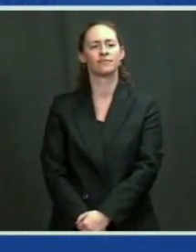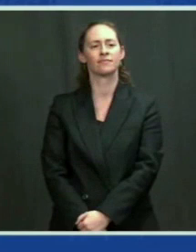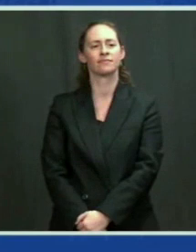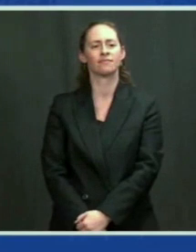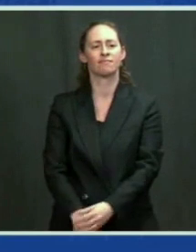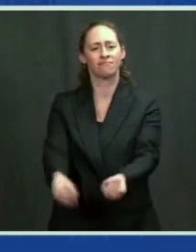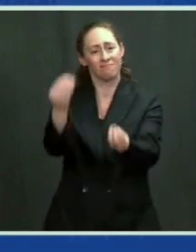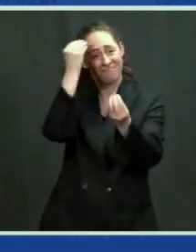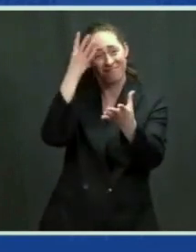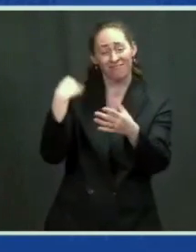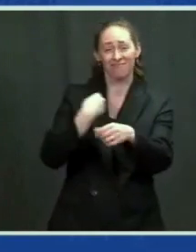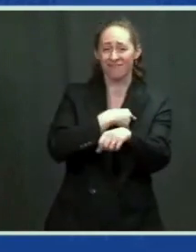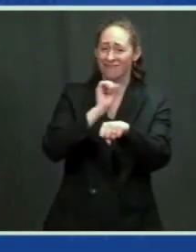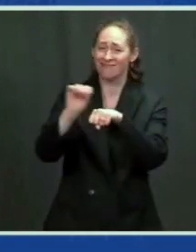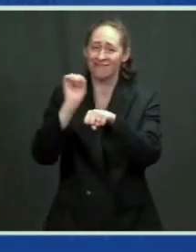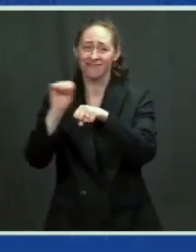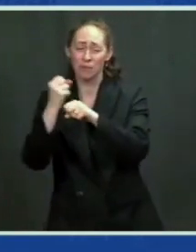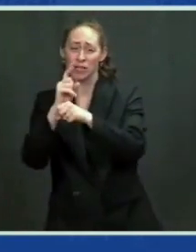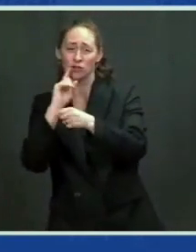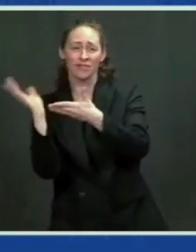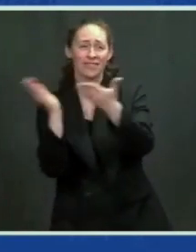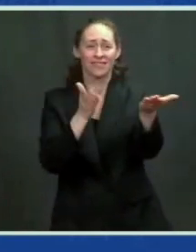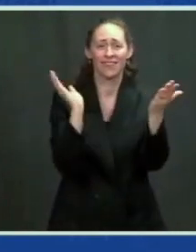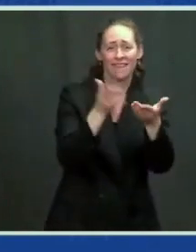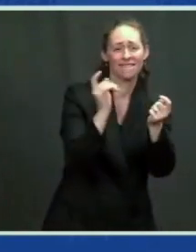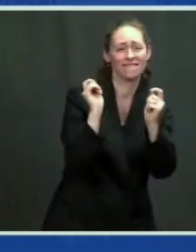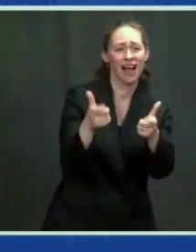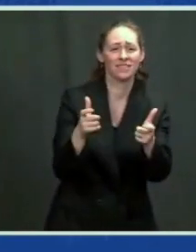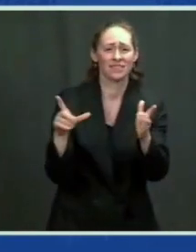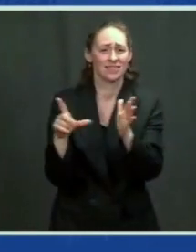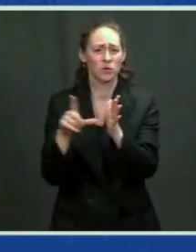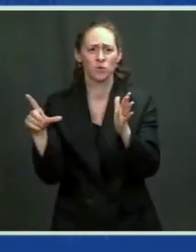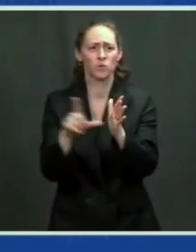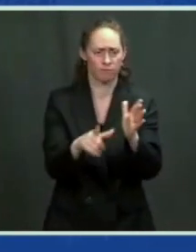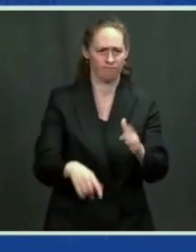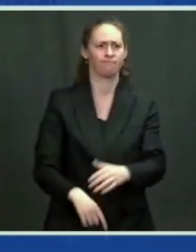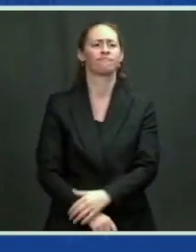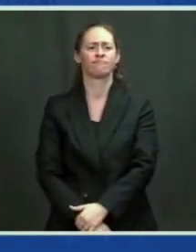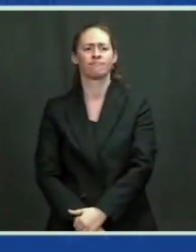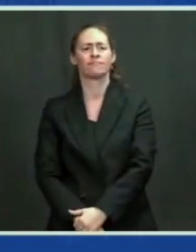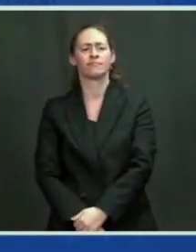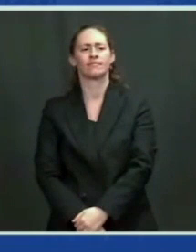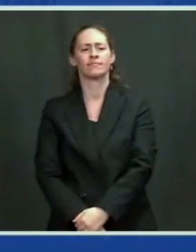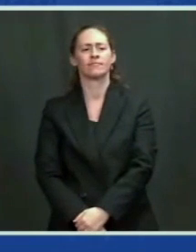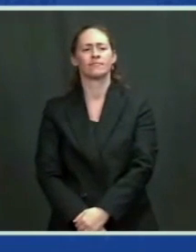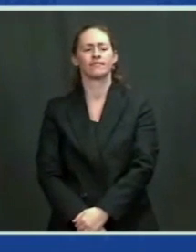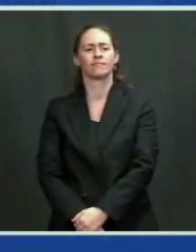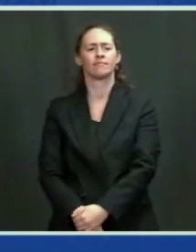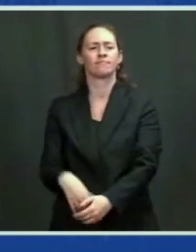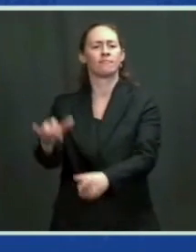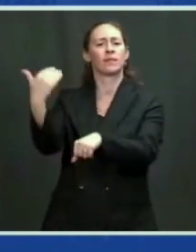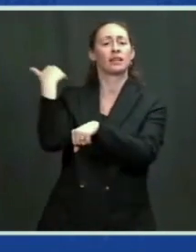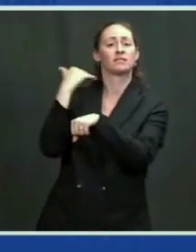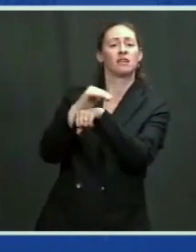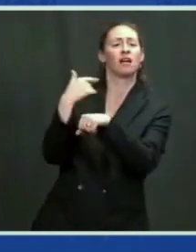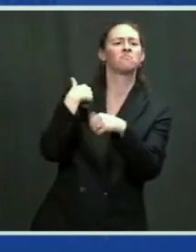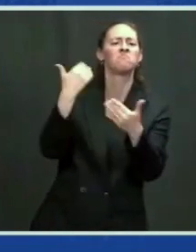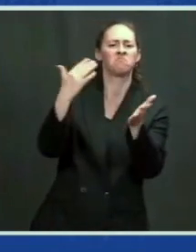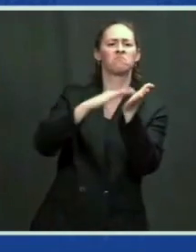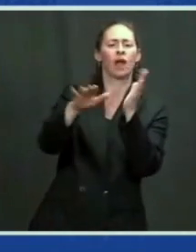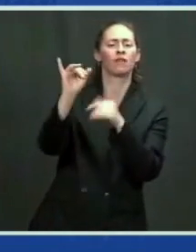deliveries, last night, I granted a waiver of the Jones Act to fuel suppliers. This